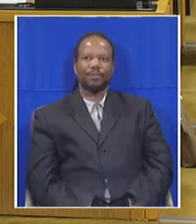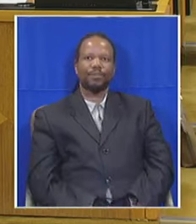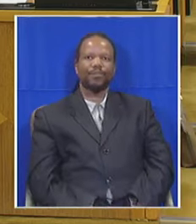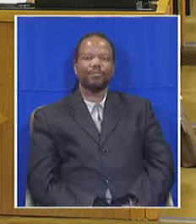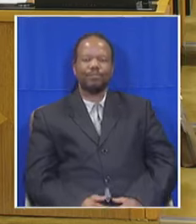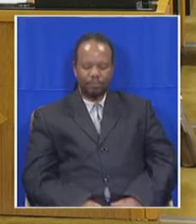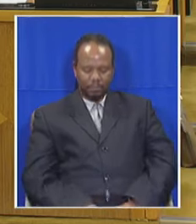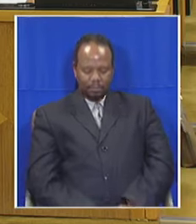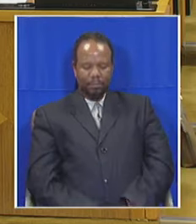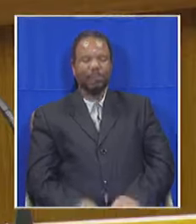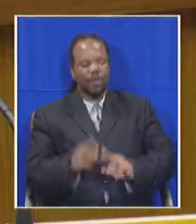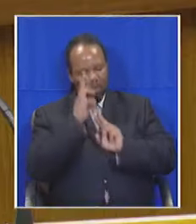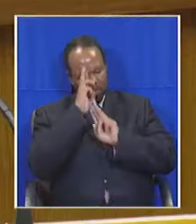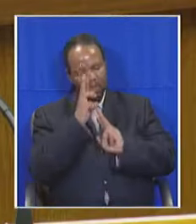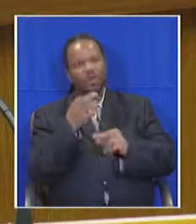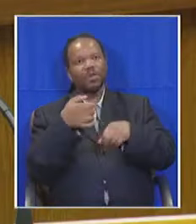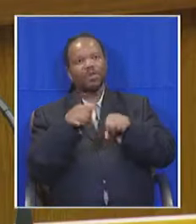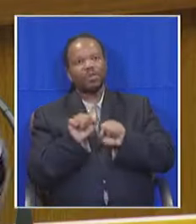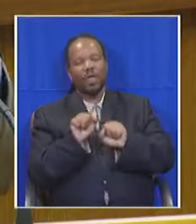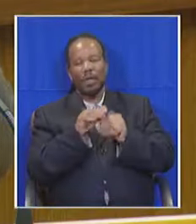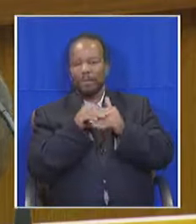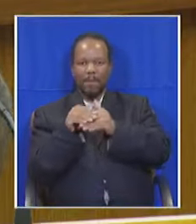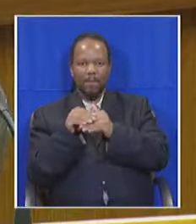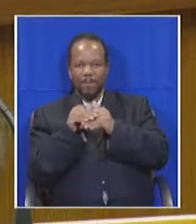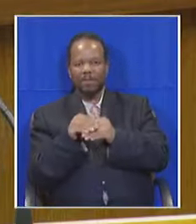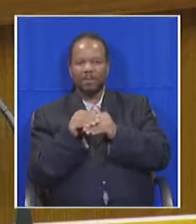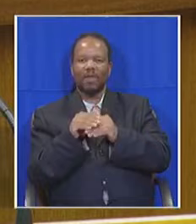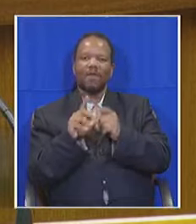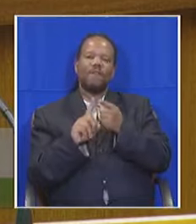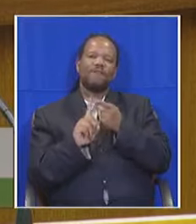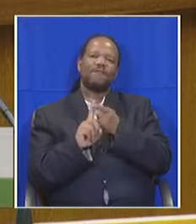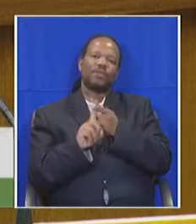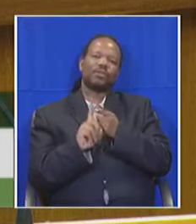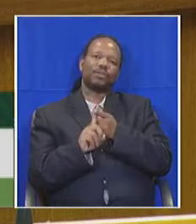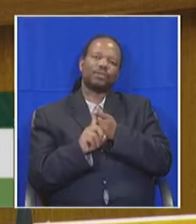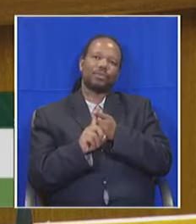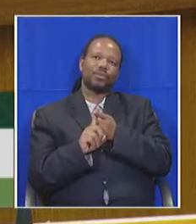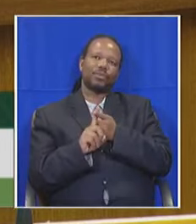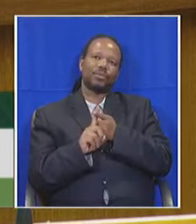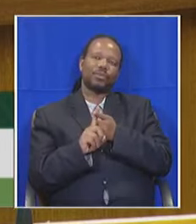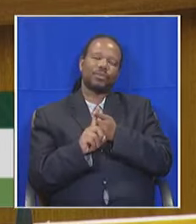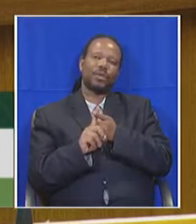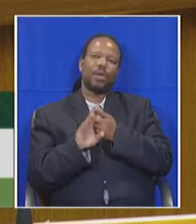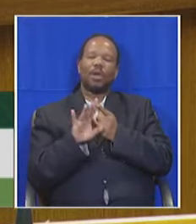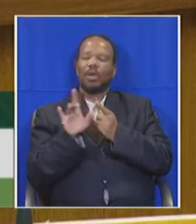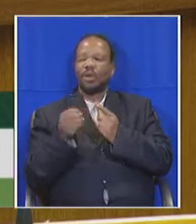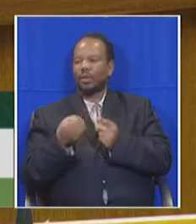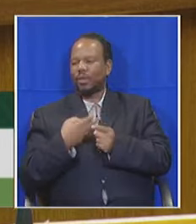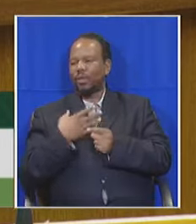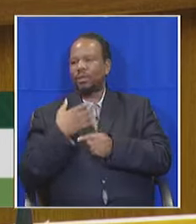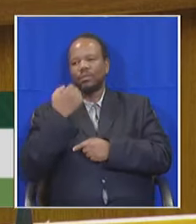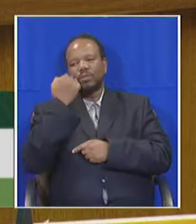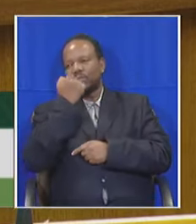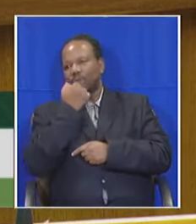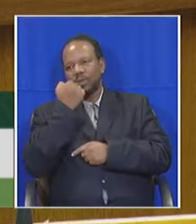Honourable Chair, Honourable Members, first we need to apologize to all the young people who